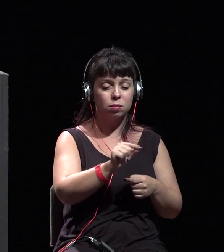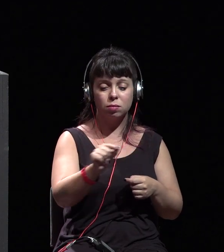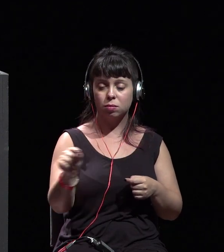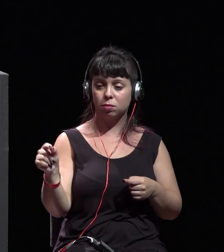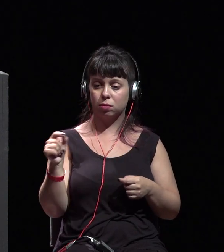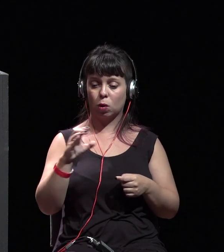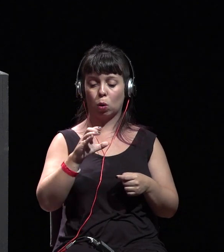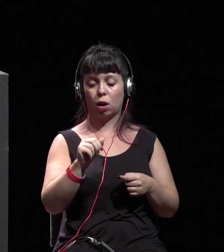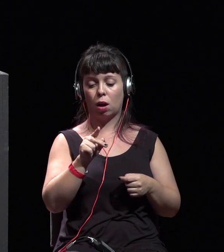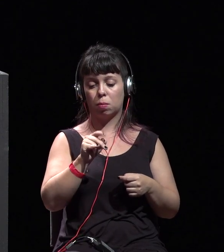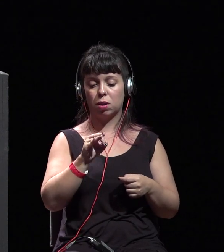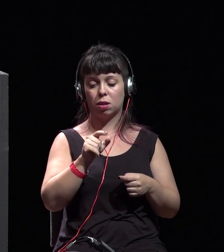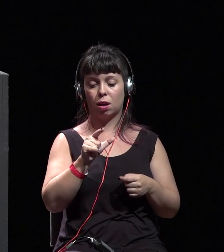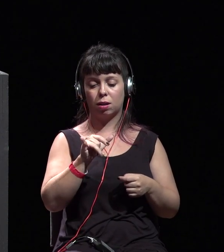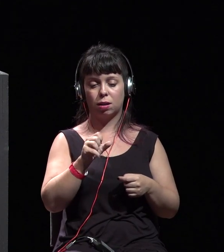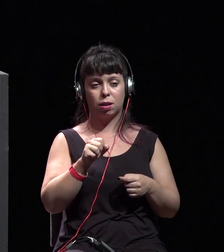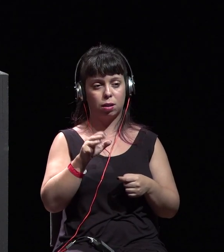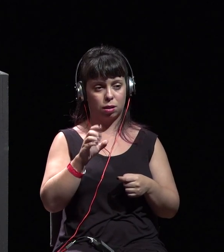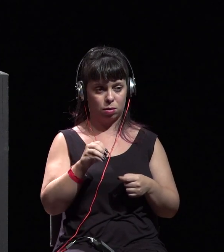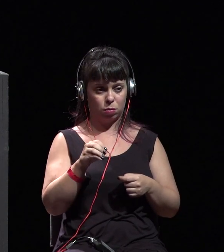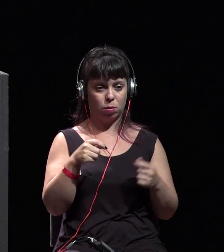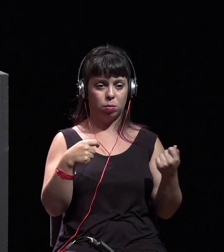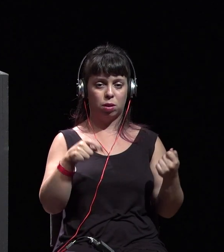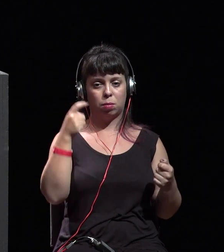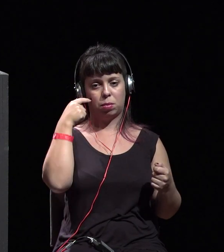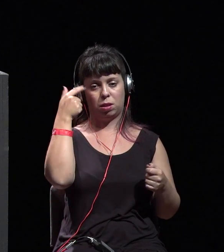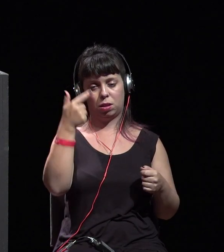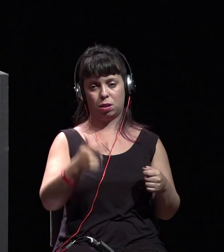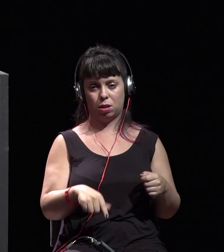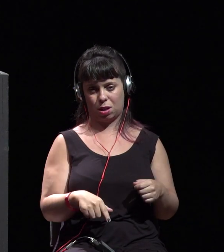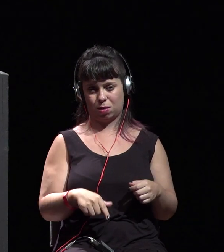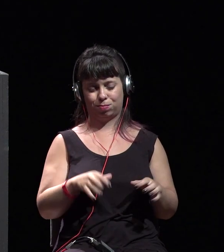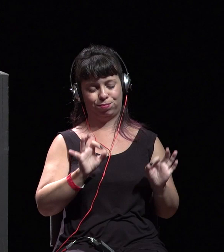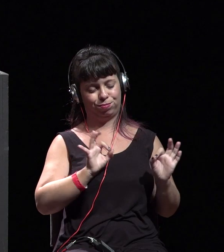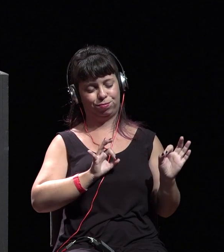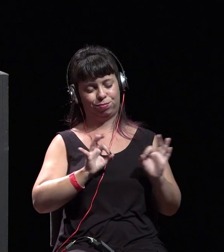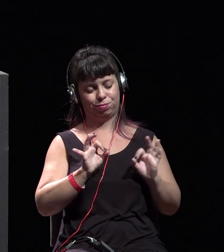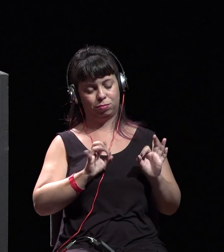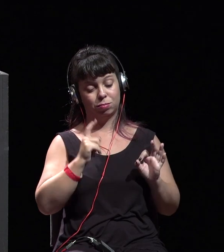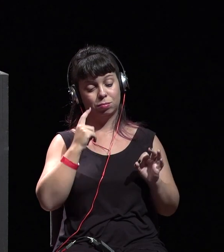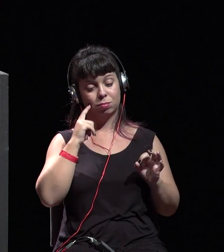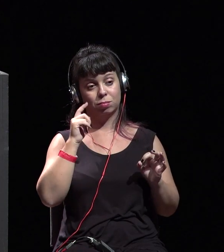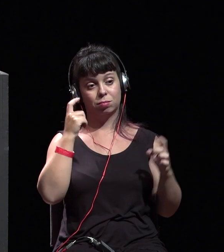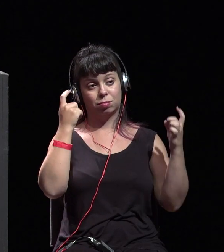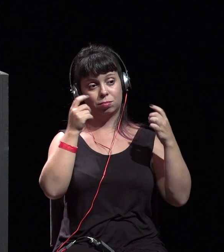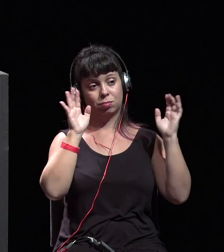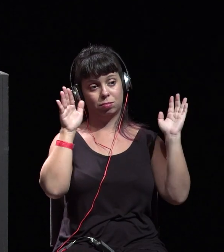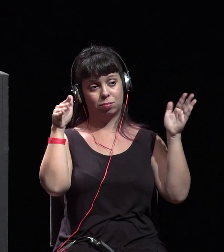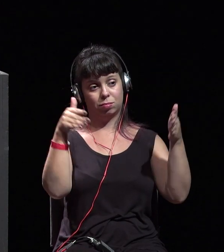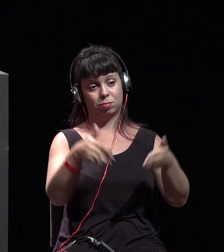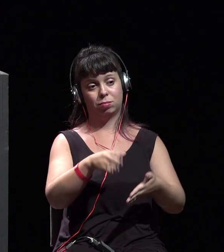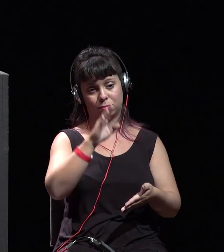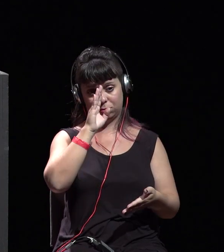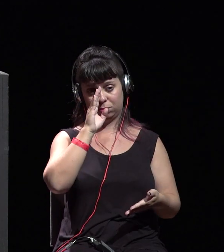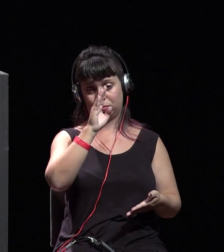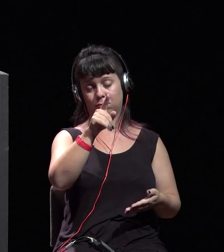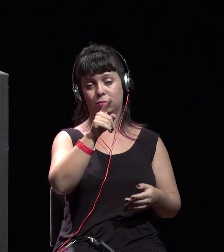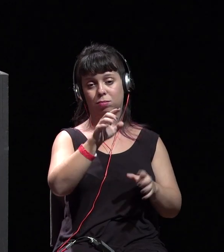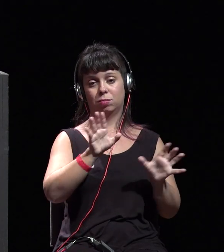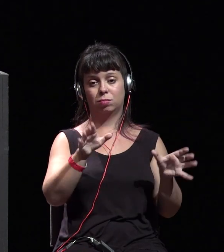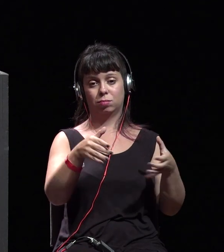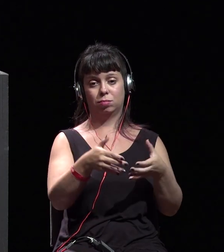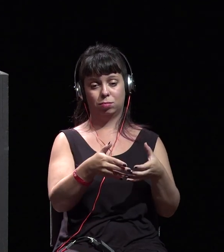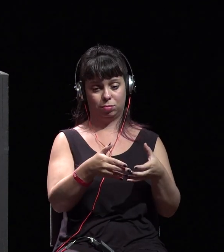members. Its ultimate concern is the well-being of our communities. Anyone who is against the well-being of our communities is against us and will be held to